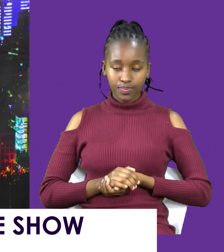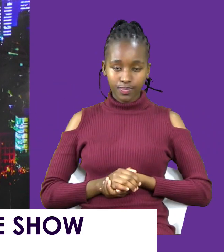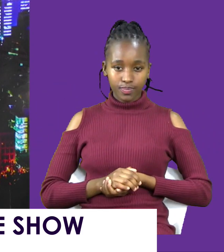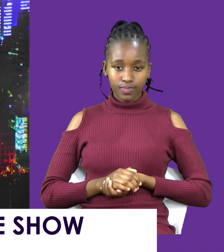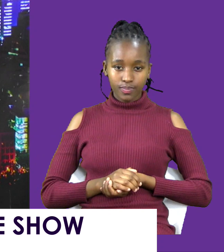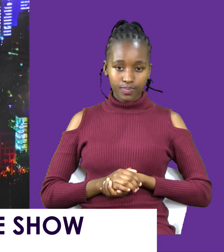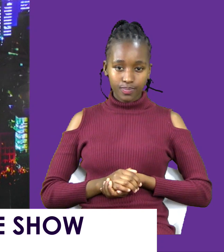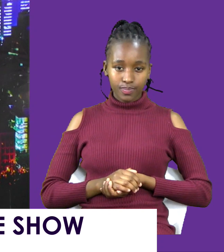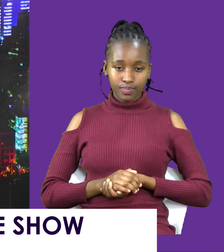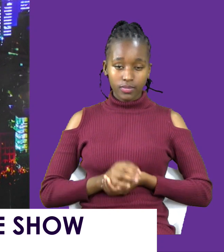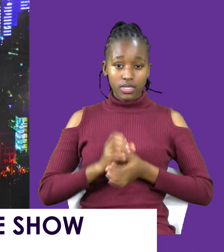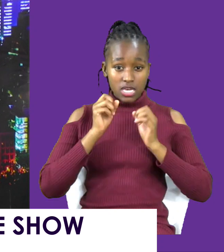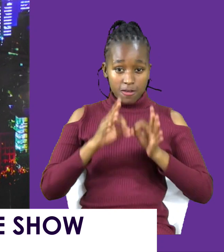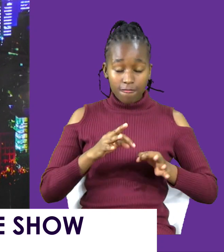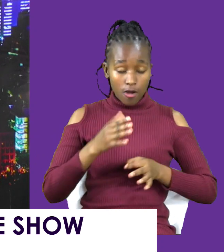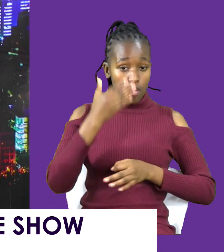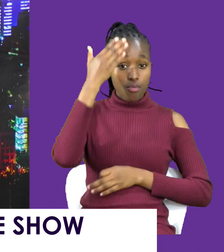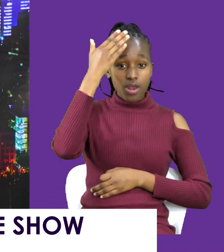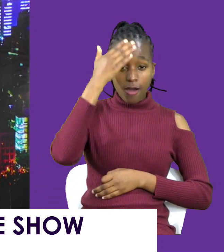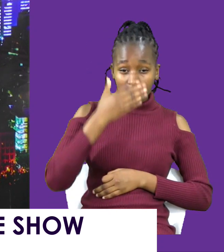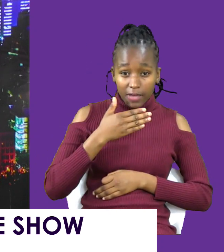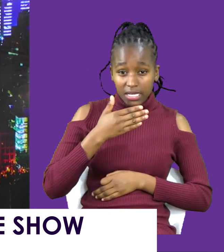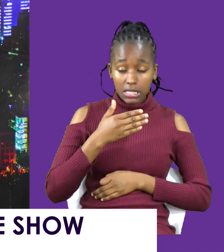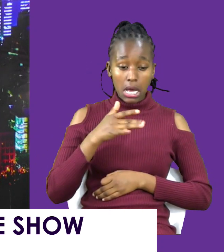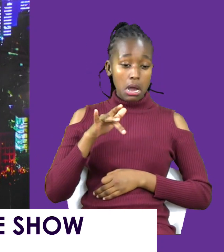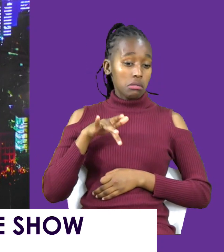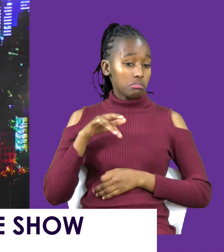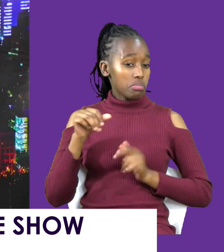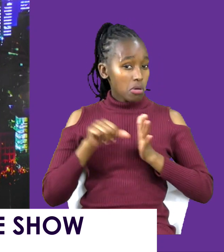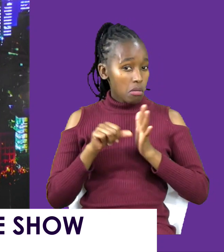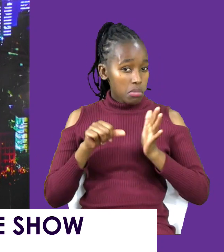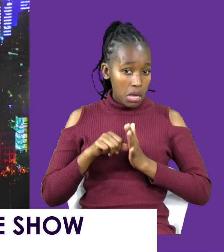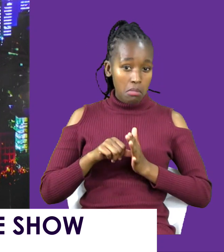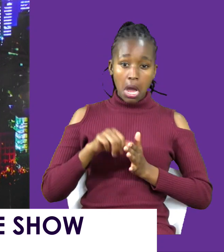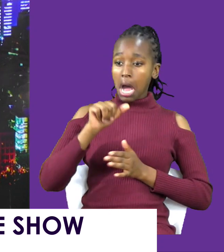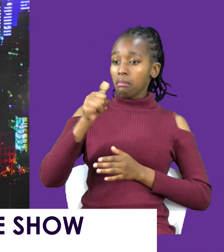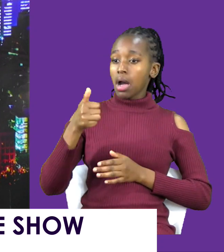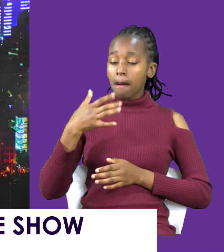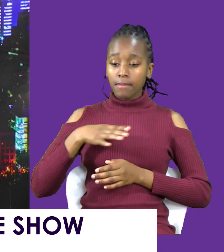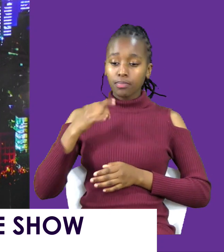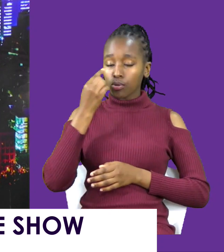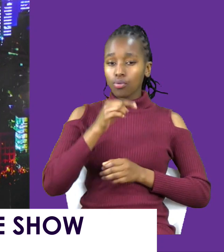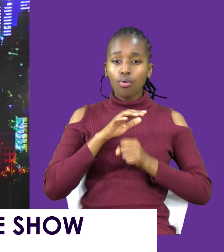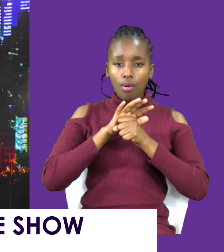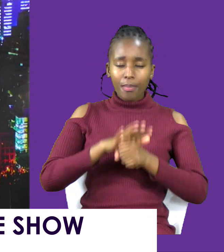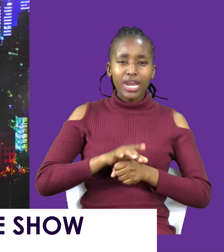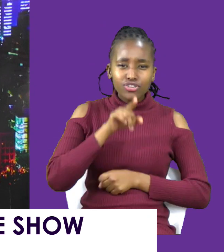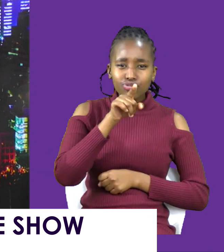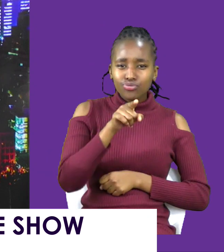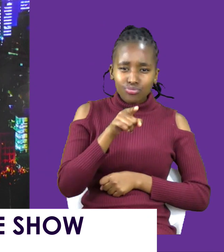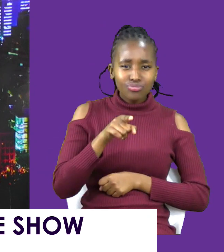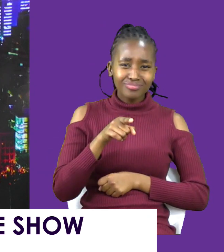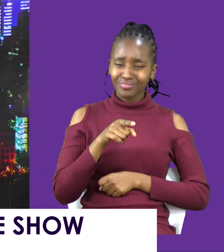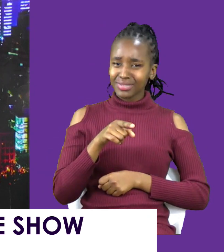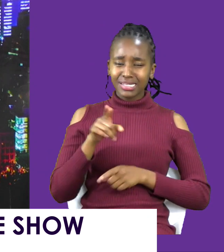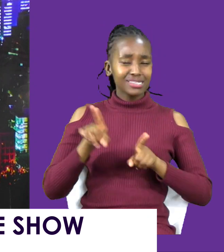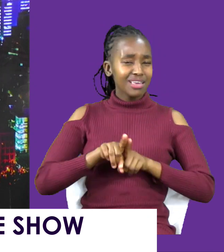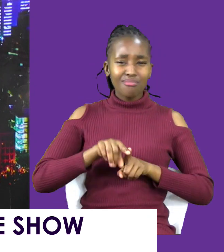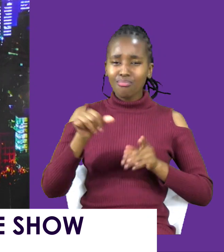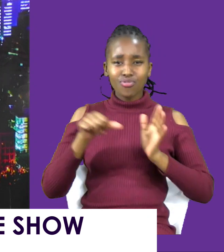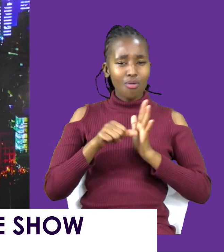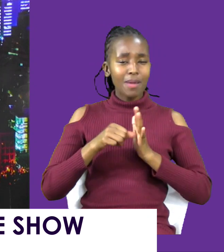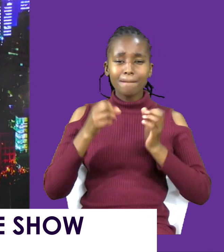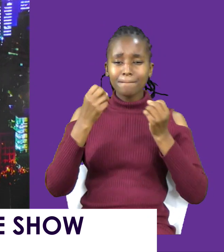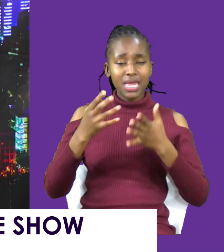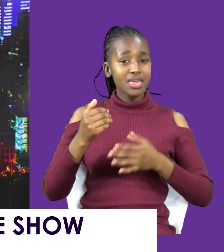complex. When you face malice and malicious people, and you face strife, always remember that